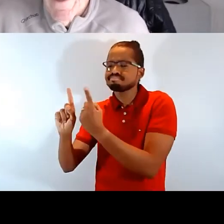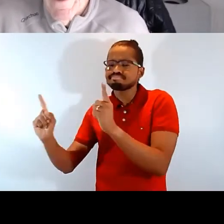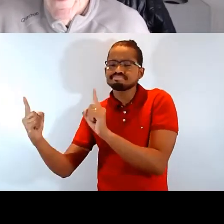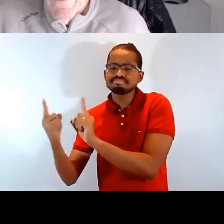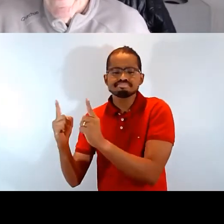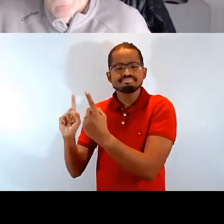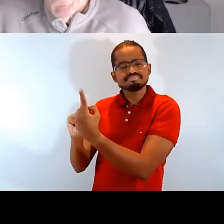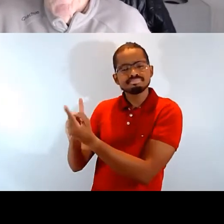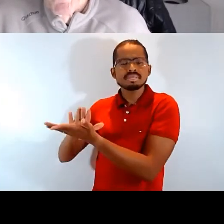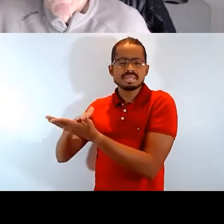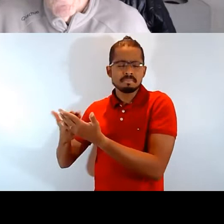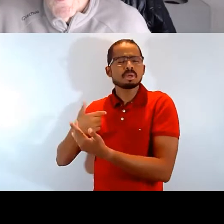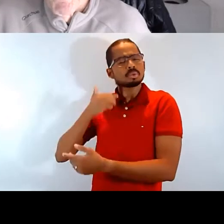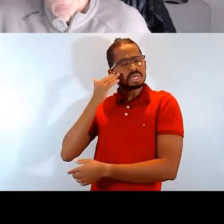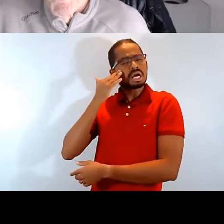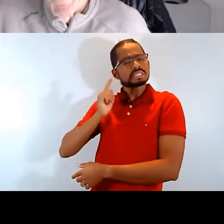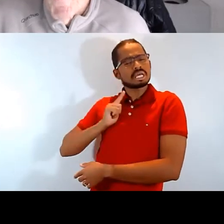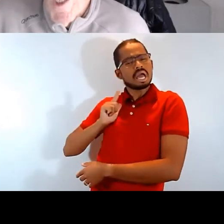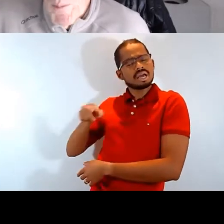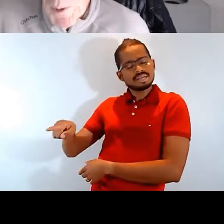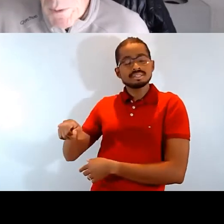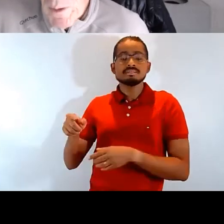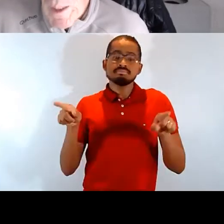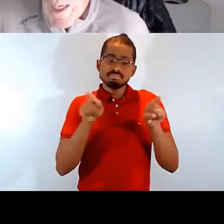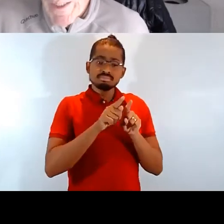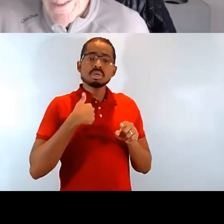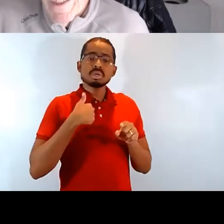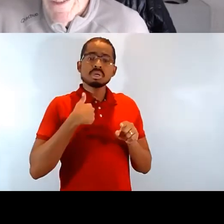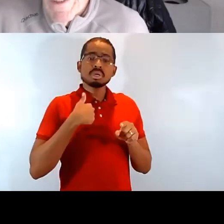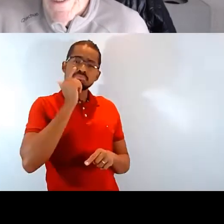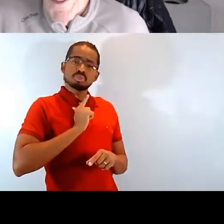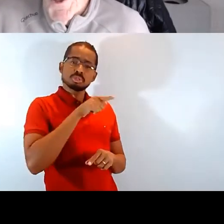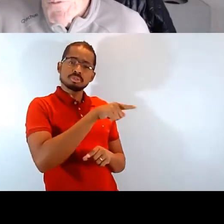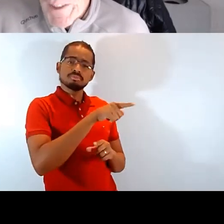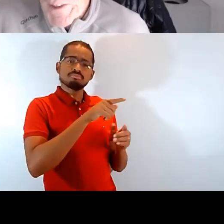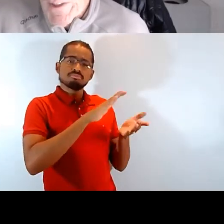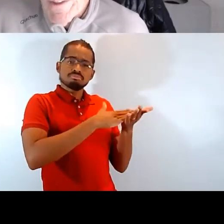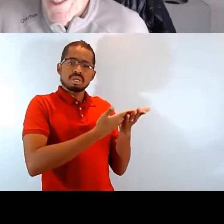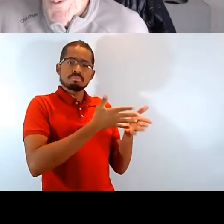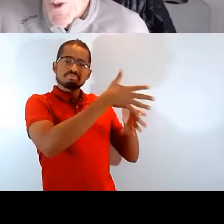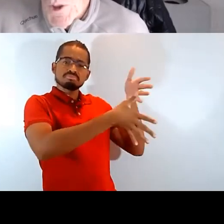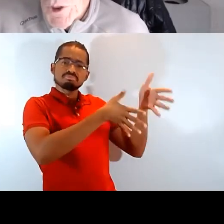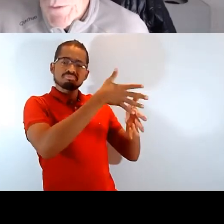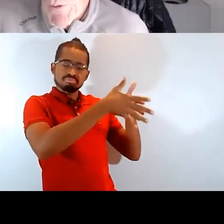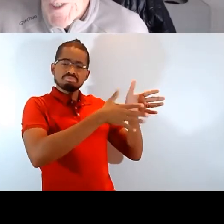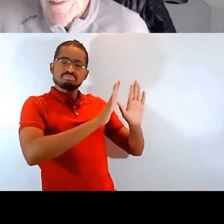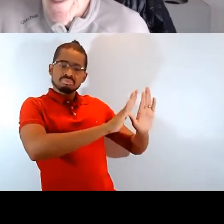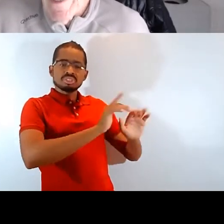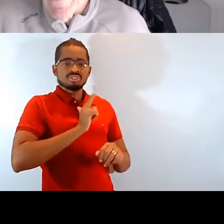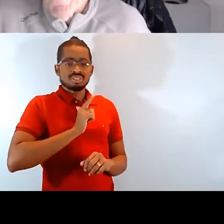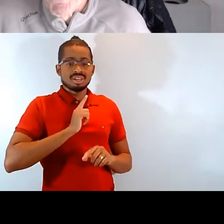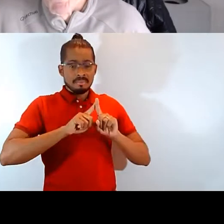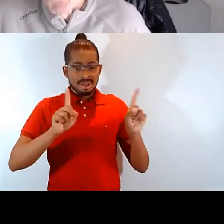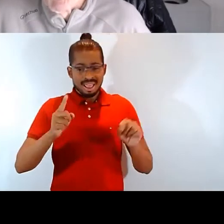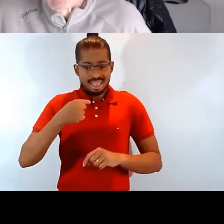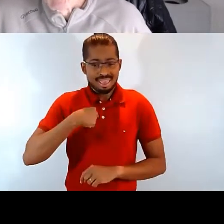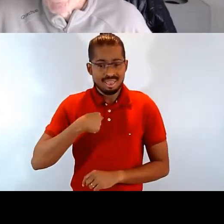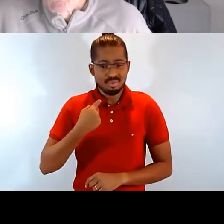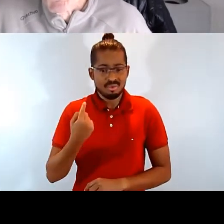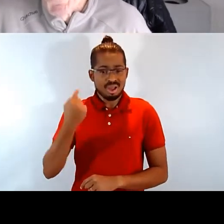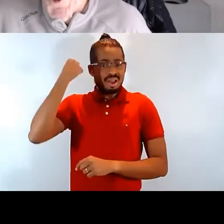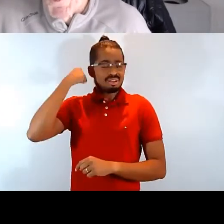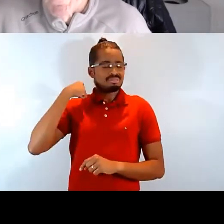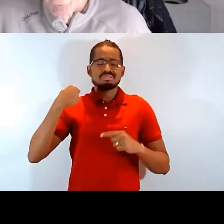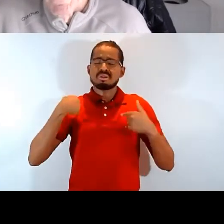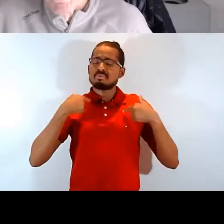training, in terms of requirement. I confess, I apologize for that. I had the very